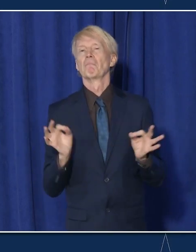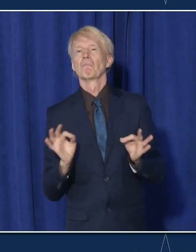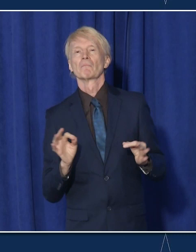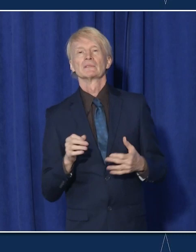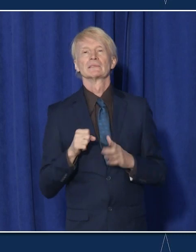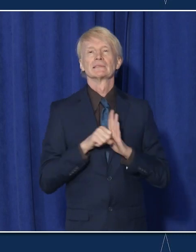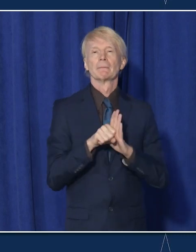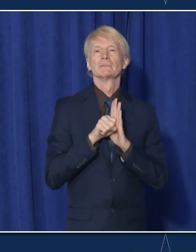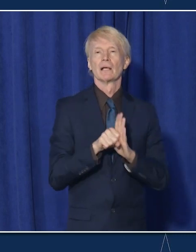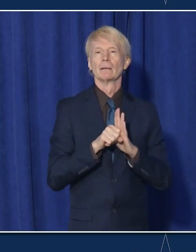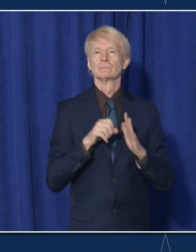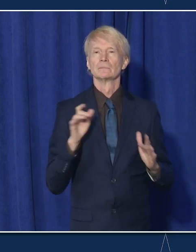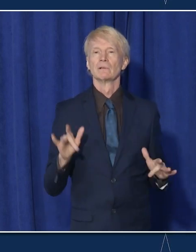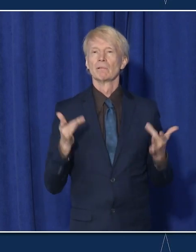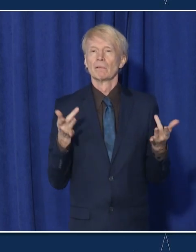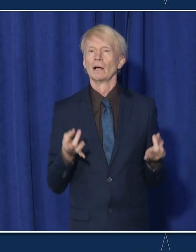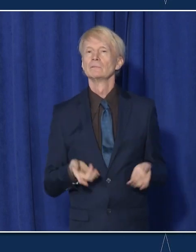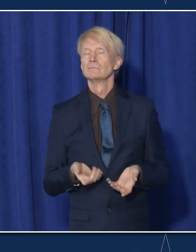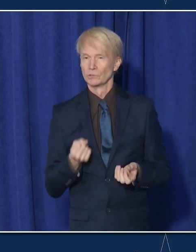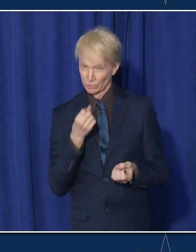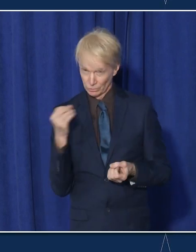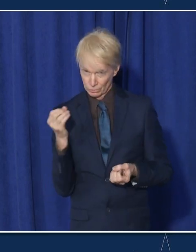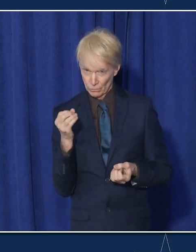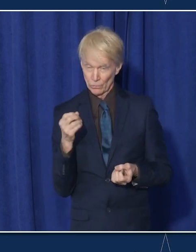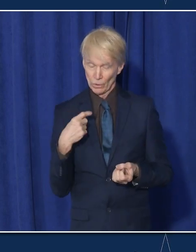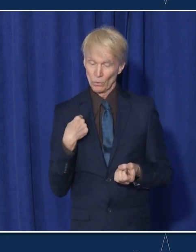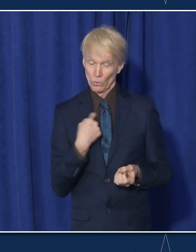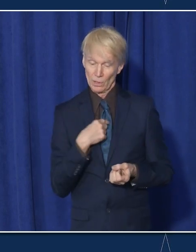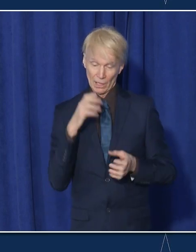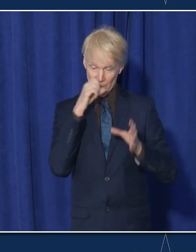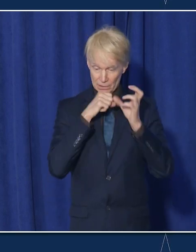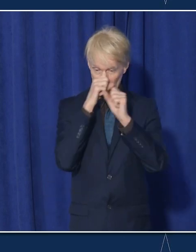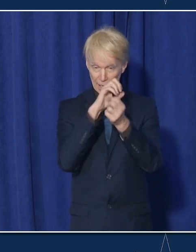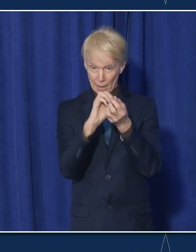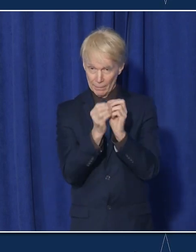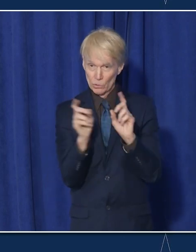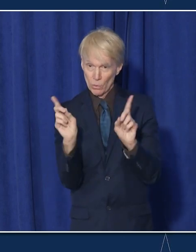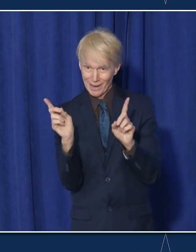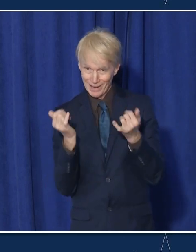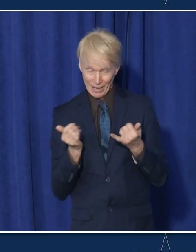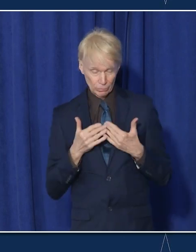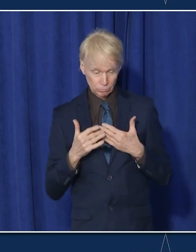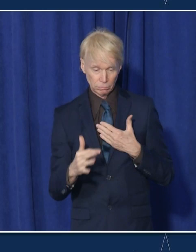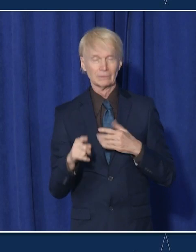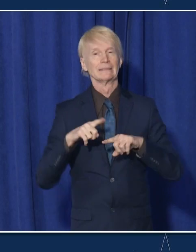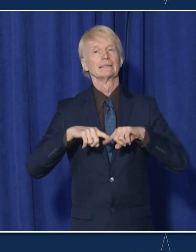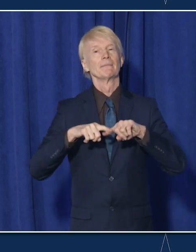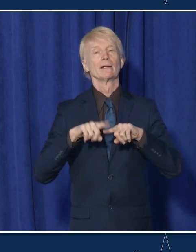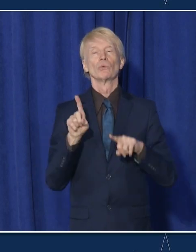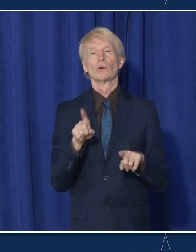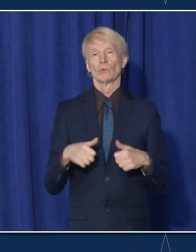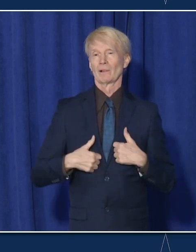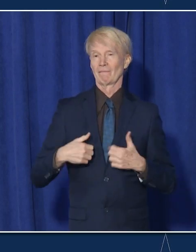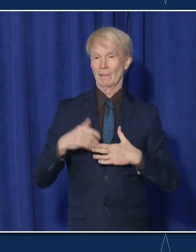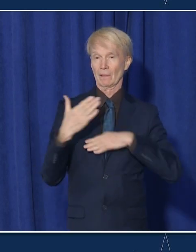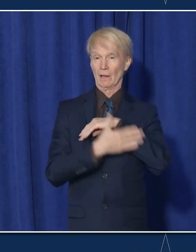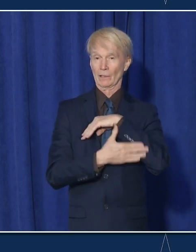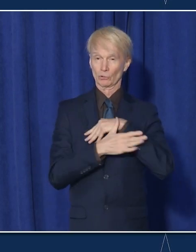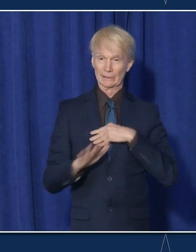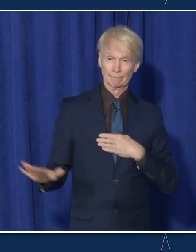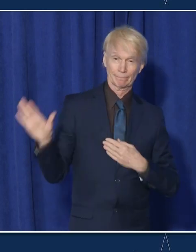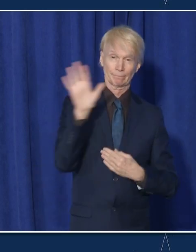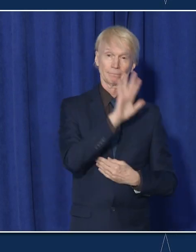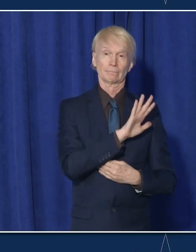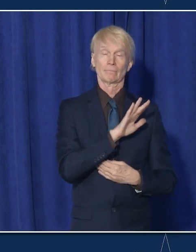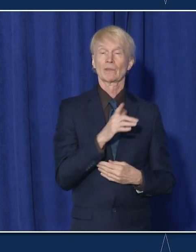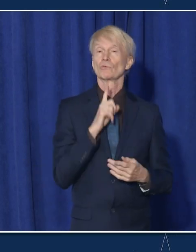are using sort of our estimates of where we are, generally, depending where you are in the country, the estimate is that probably